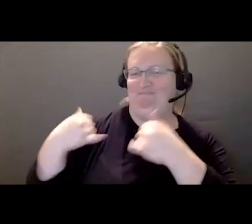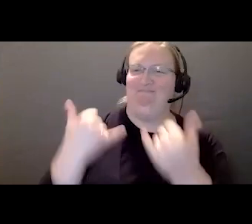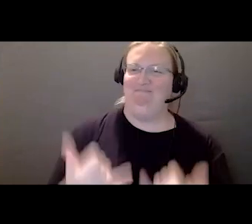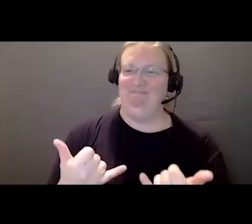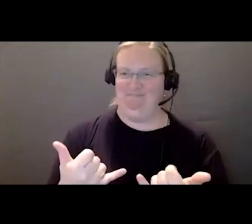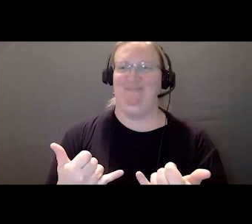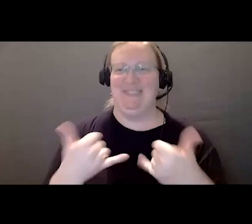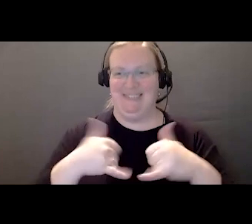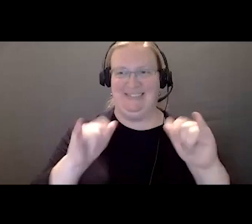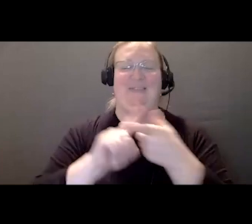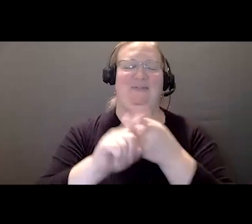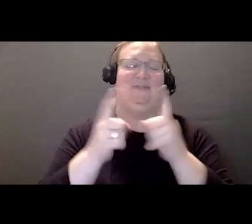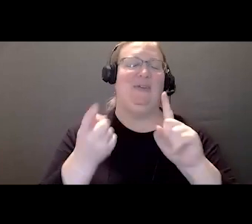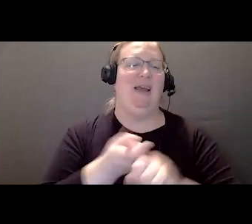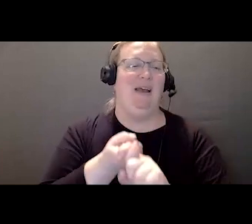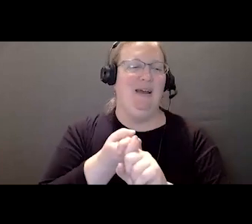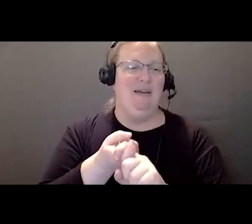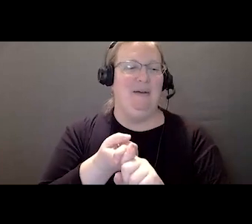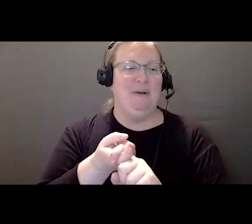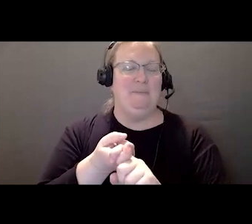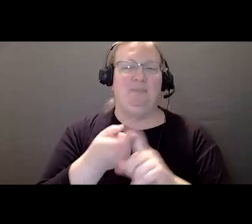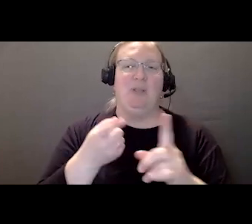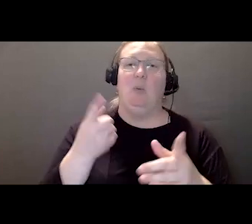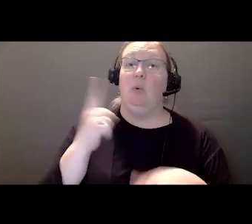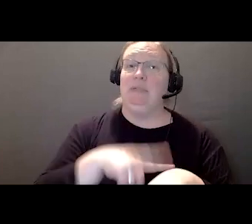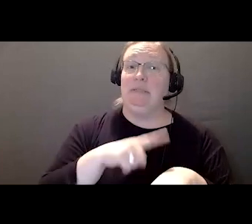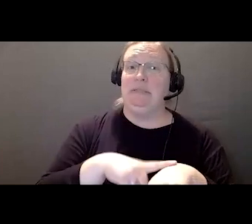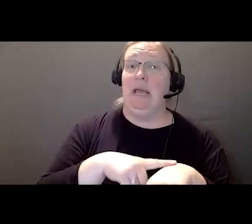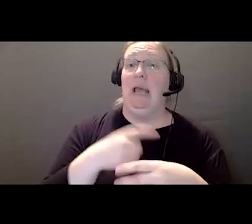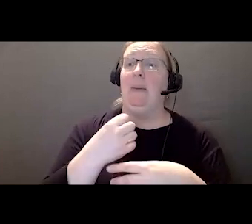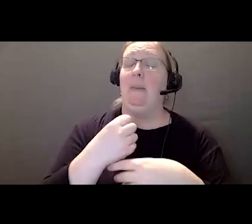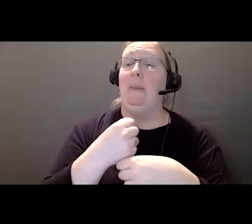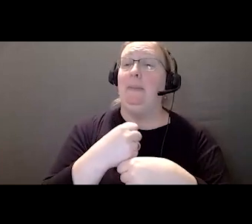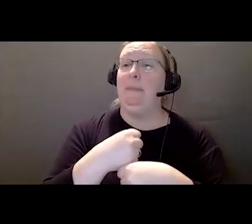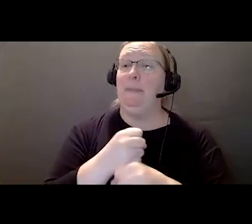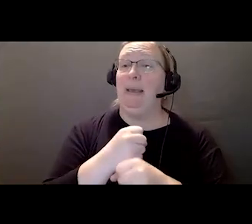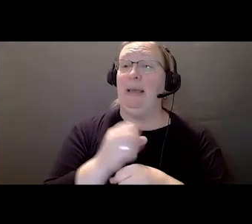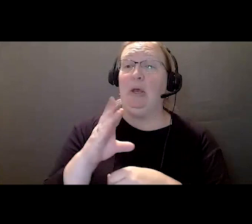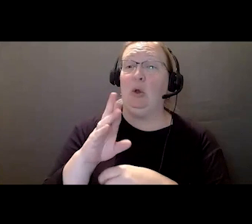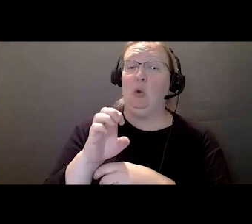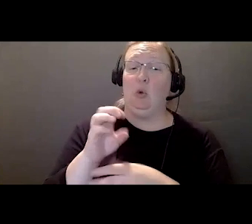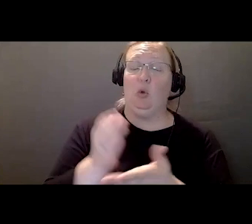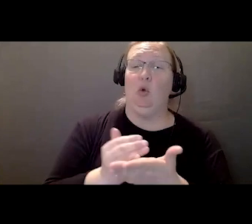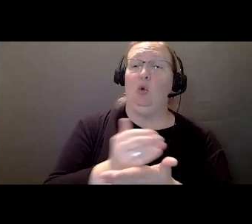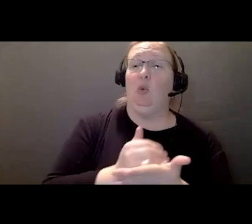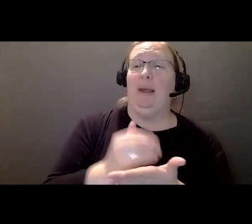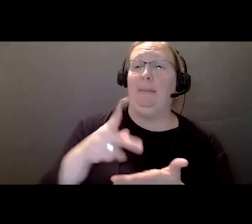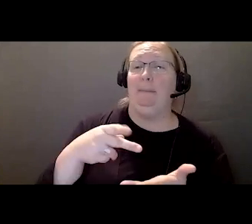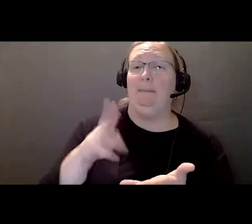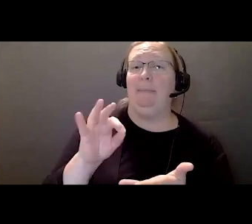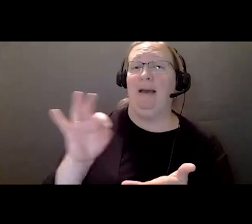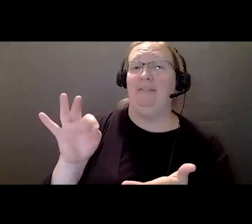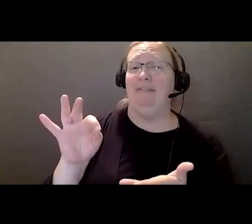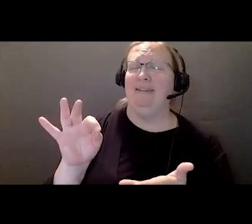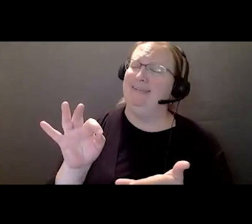I remember one time we were making cream puffs, but they were more like